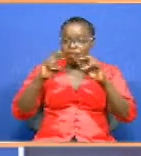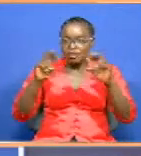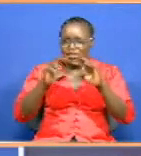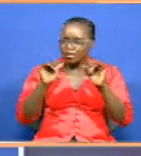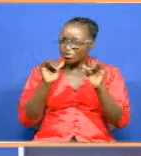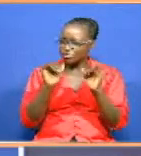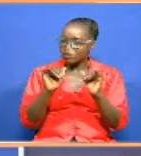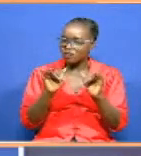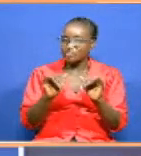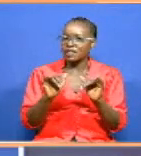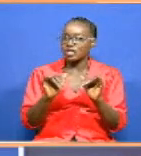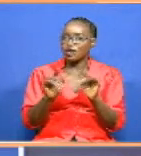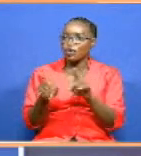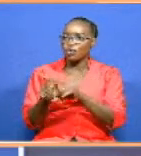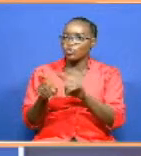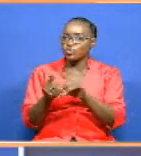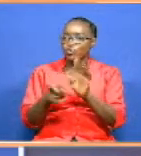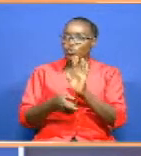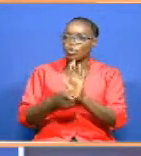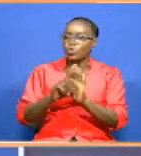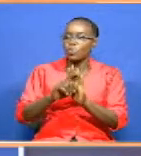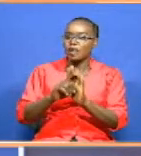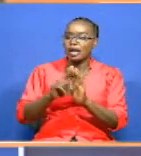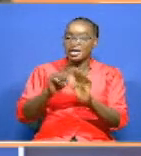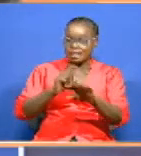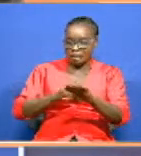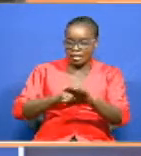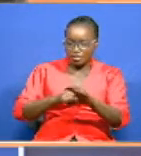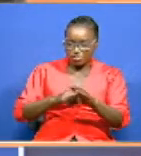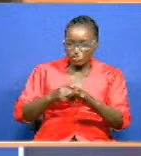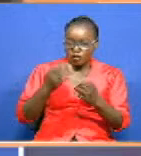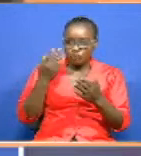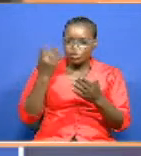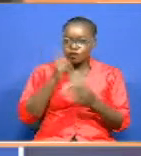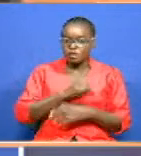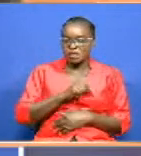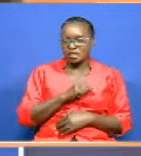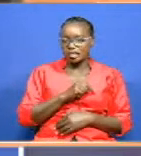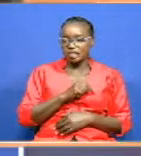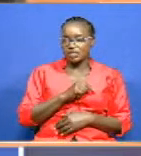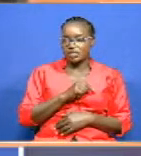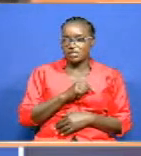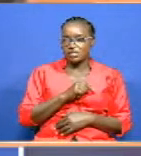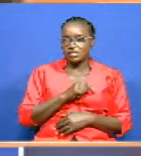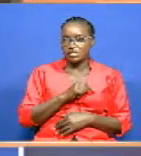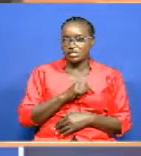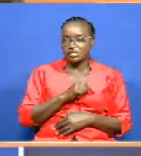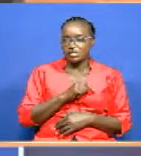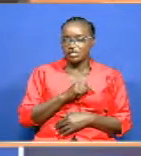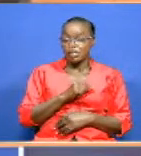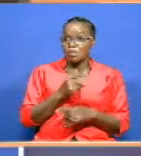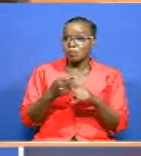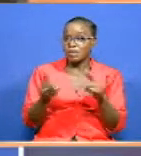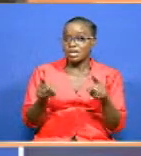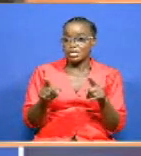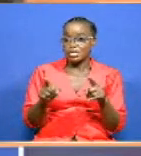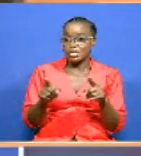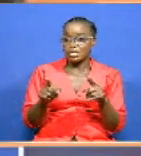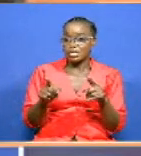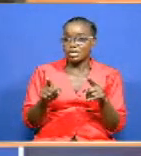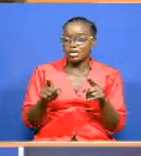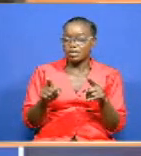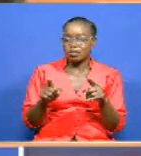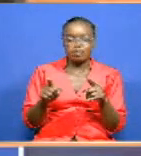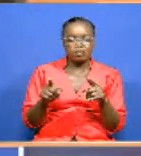remaining also require substantial time to be completed. But to cap it all,